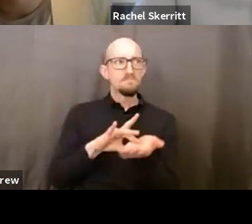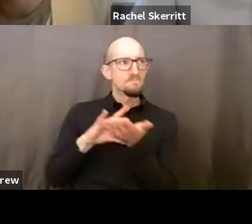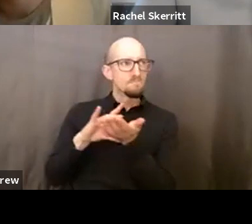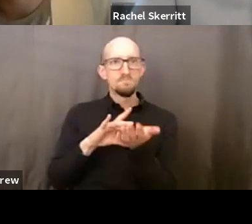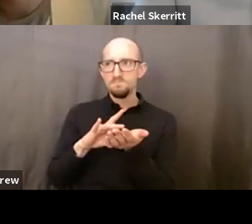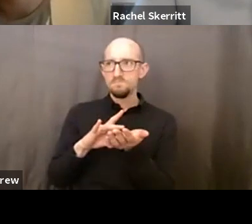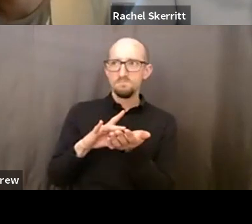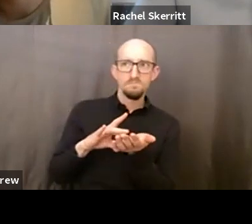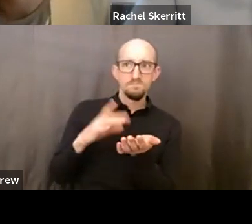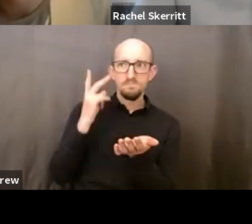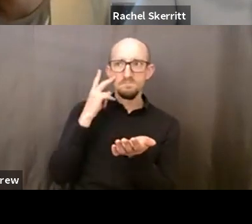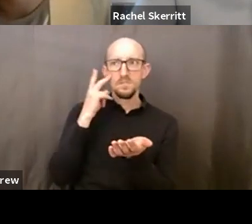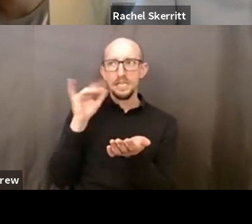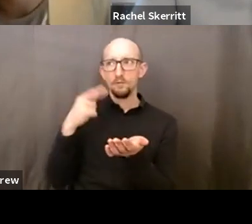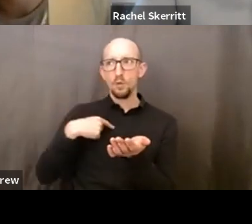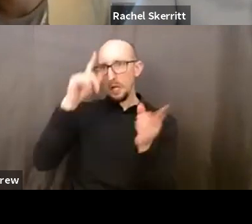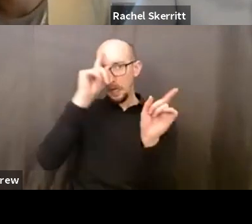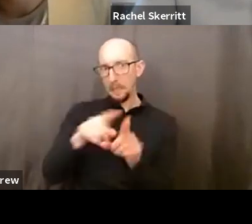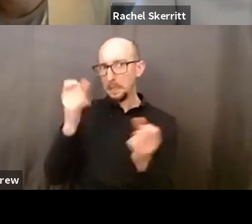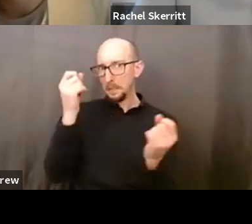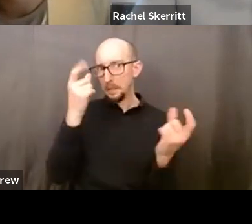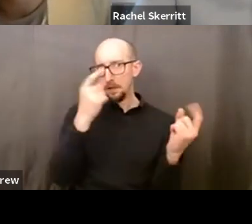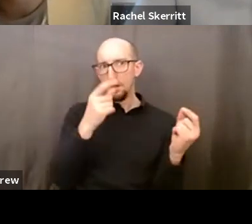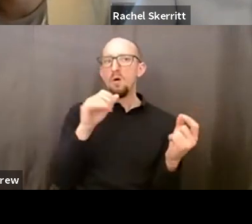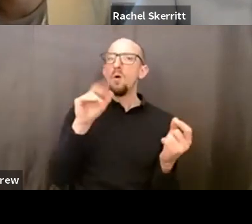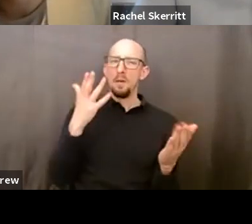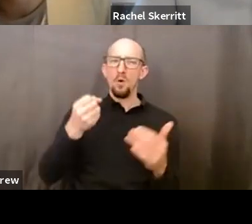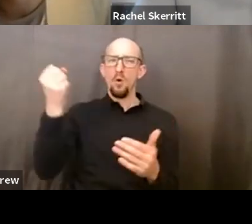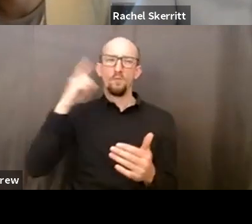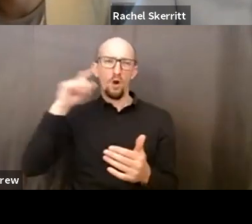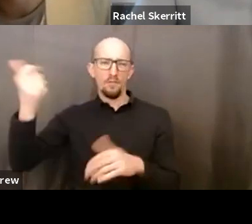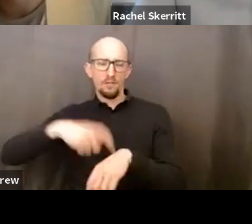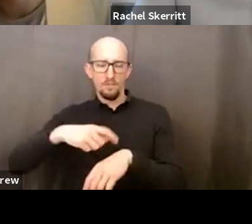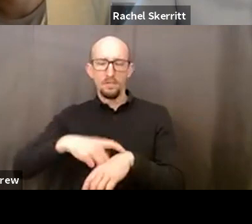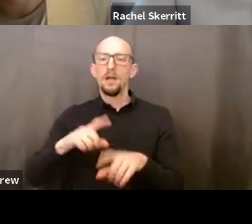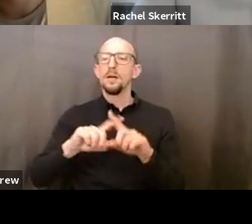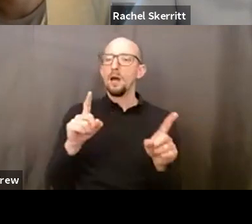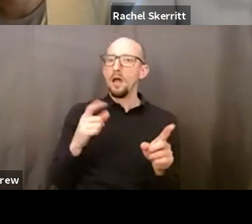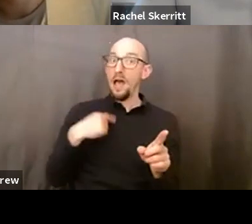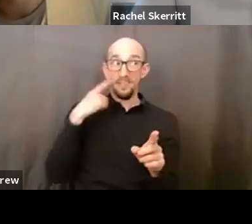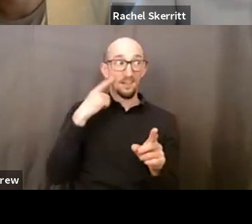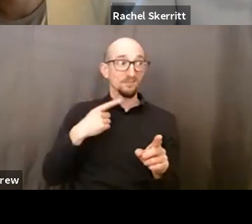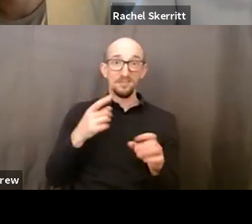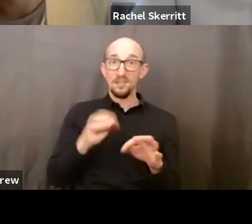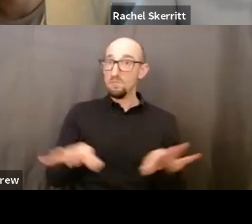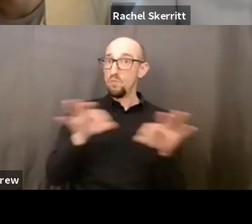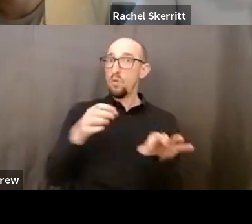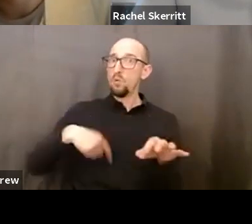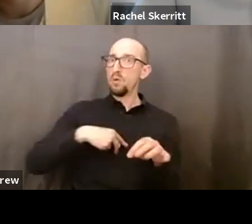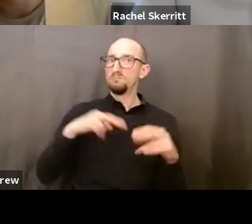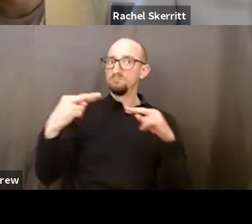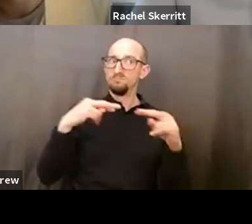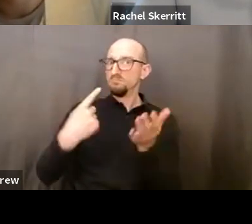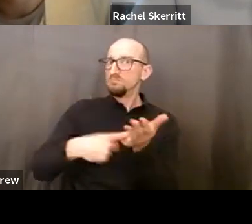is for another conversation, but I do think it's really important to assess where we are related to the idea of a